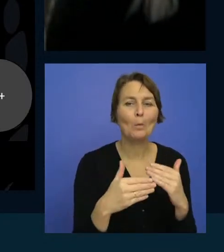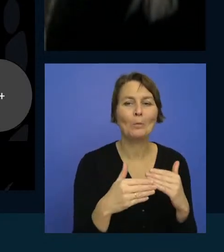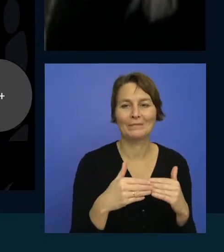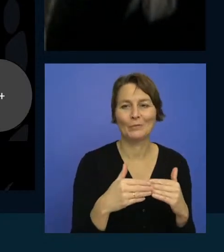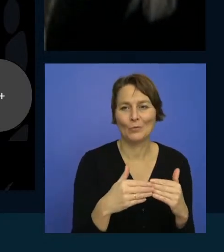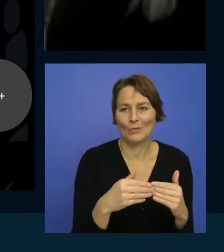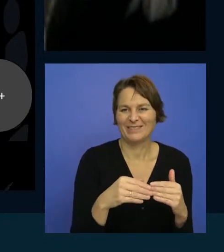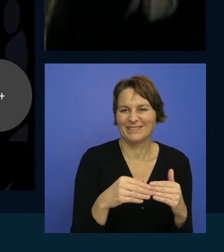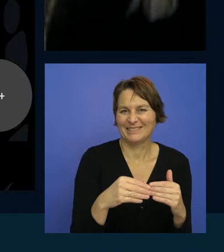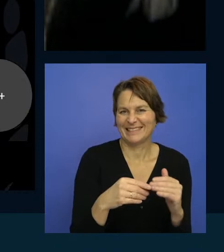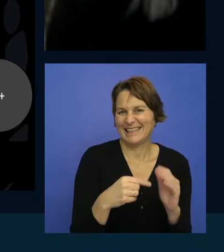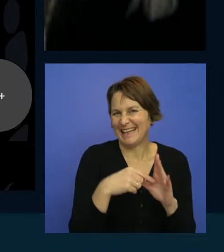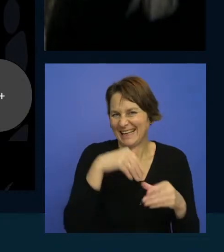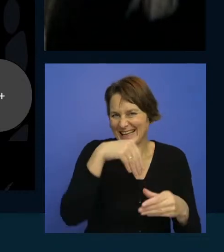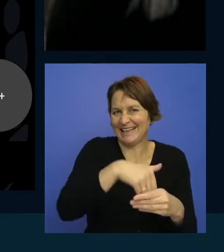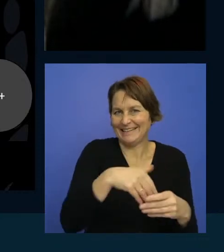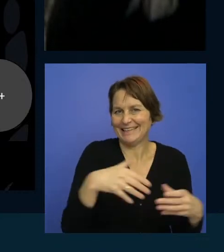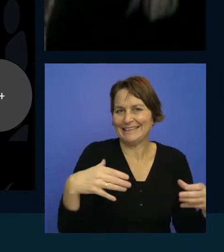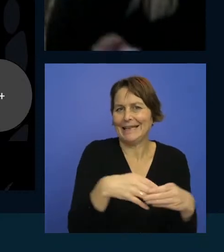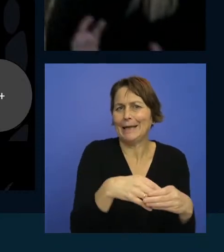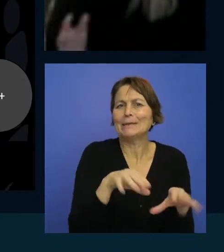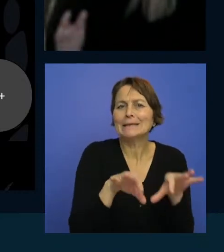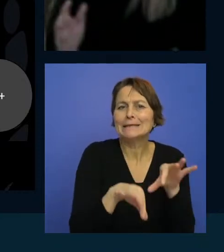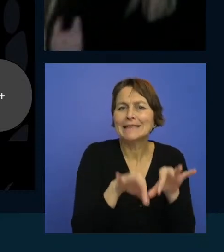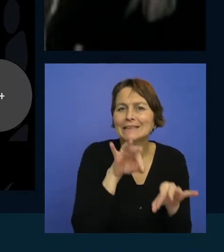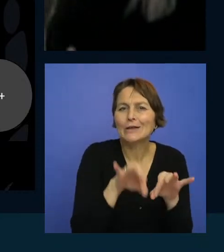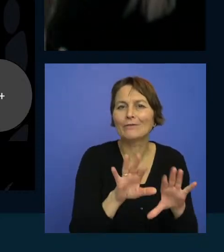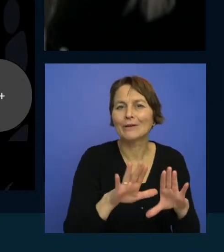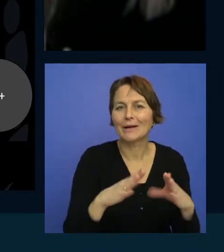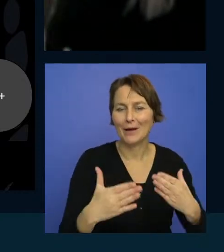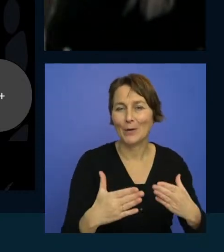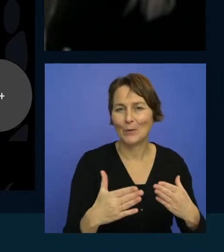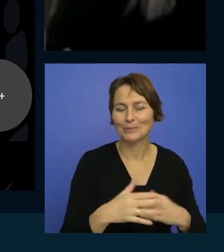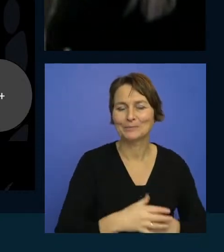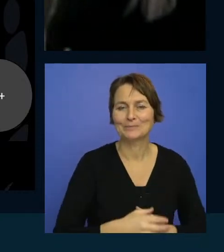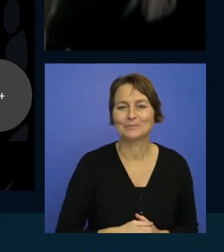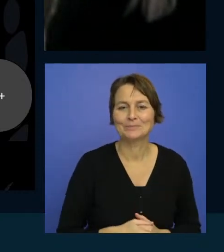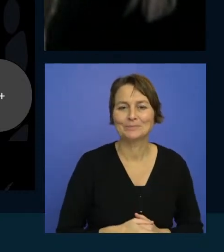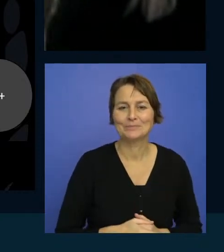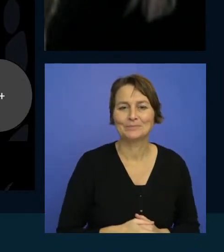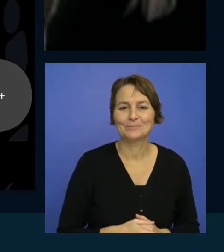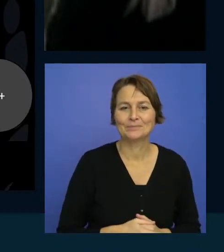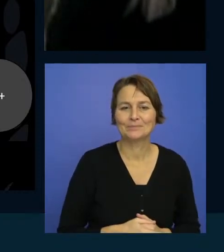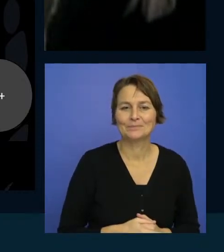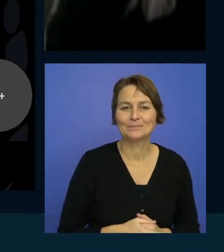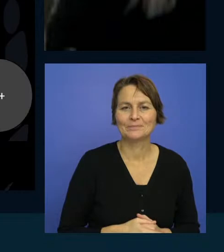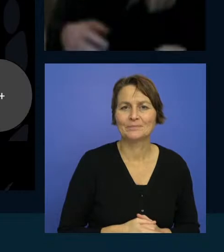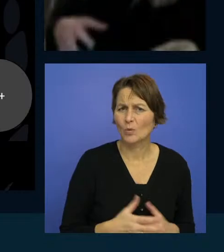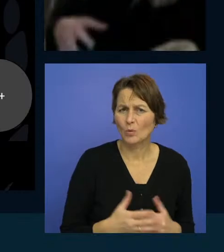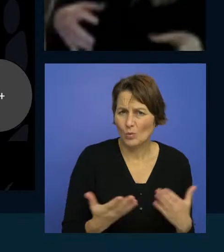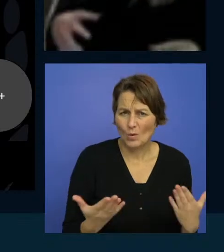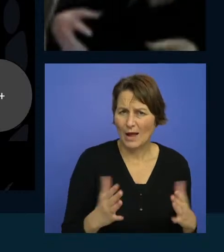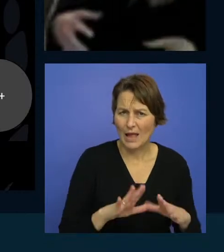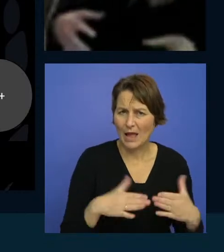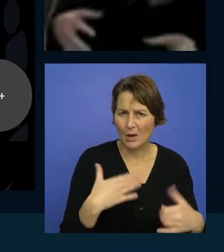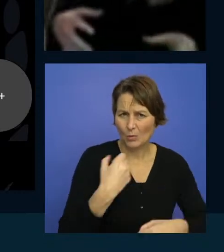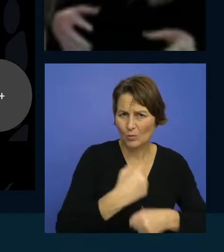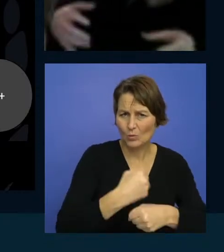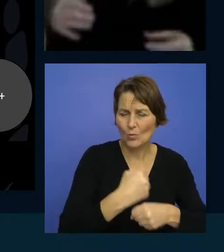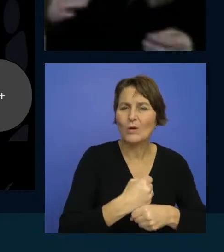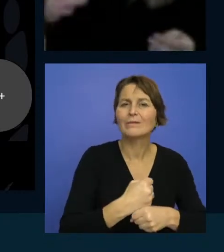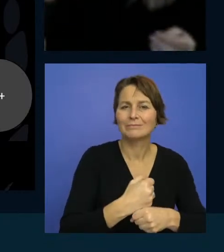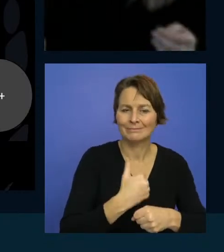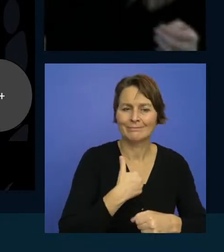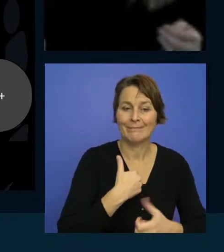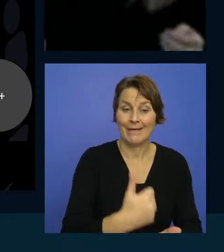from within Teams. And what that functionality actually does, it helps you to both find data.